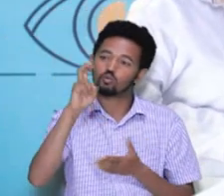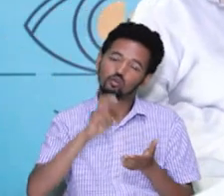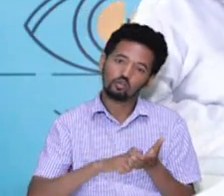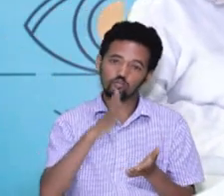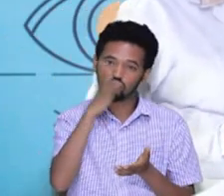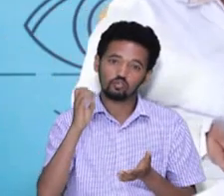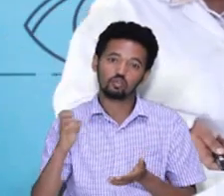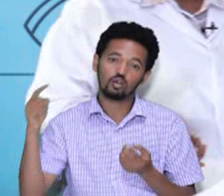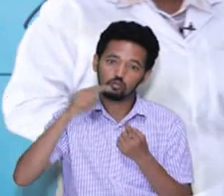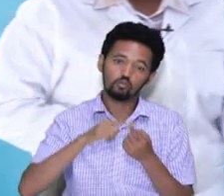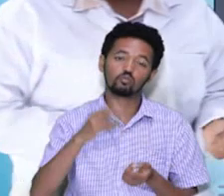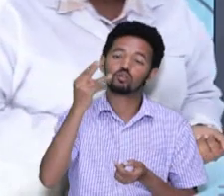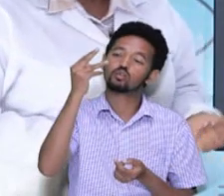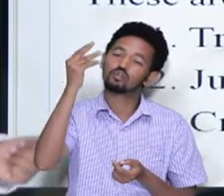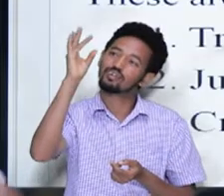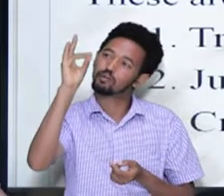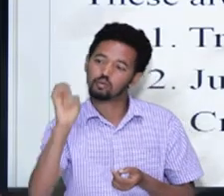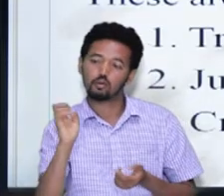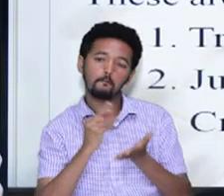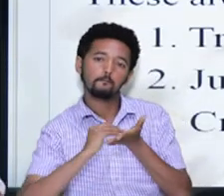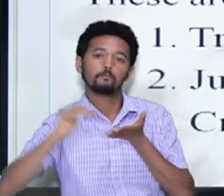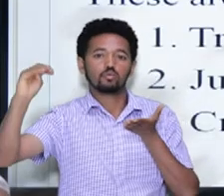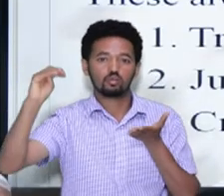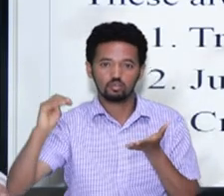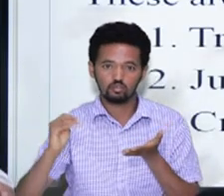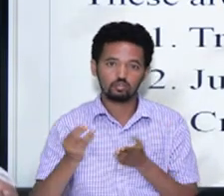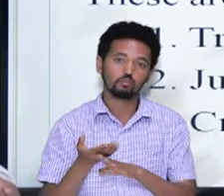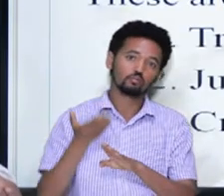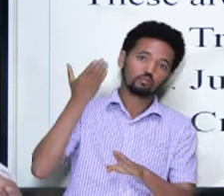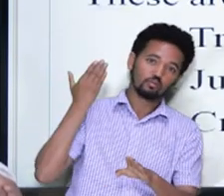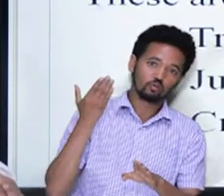250 up to 7 million years before the present.